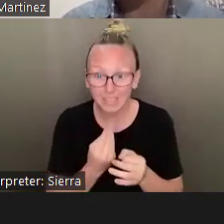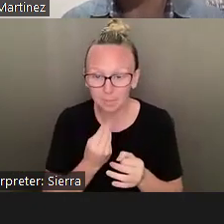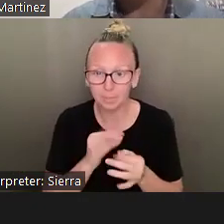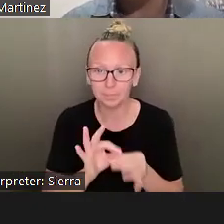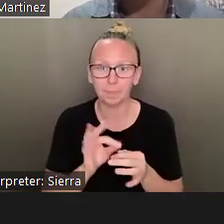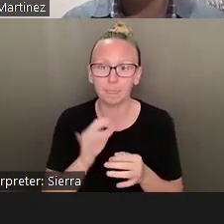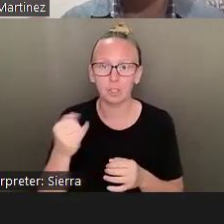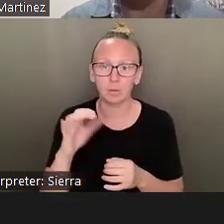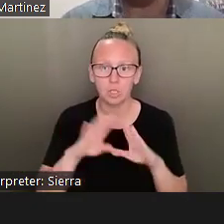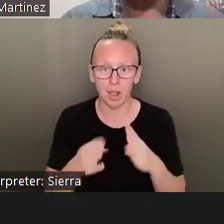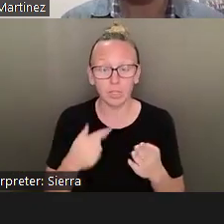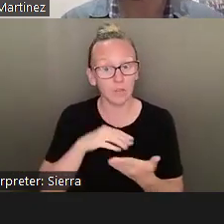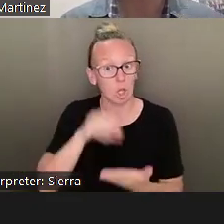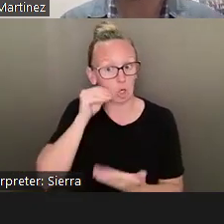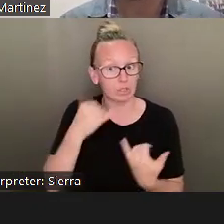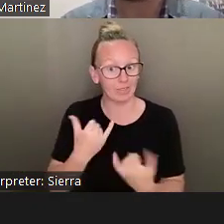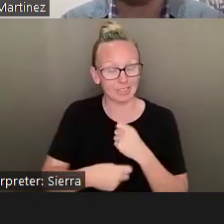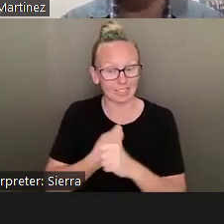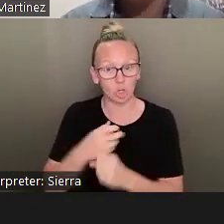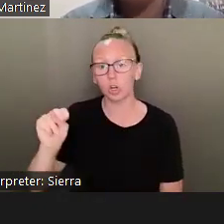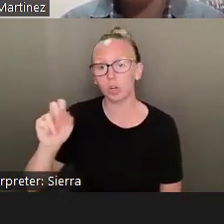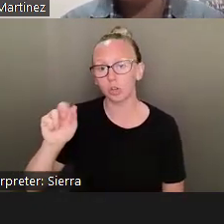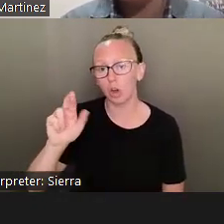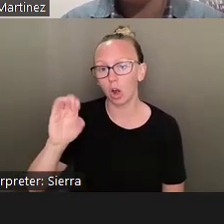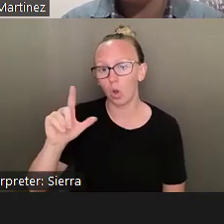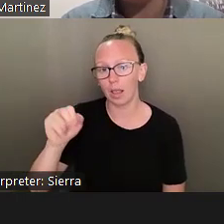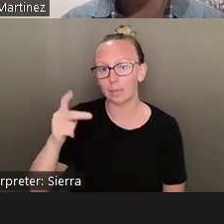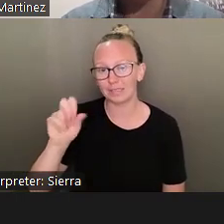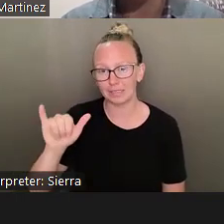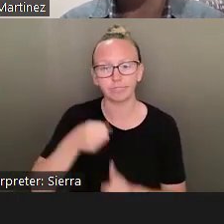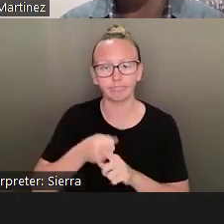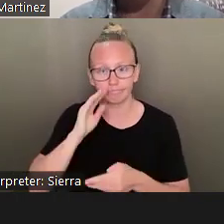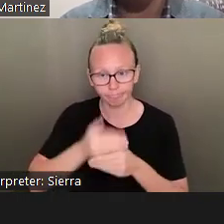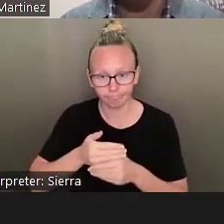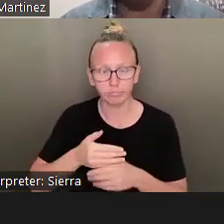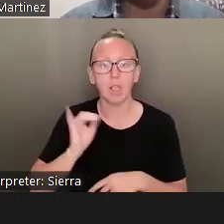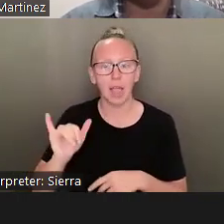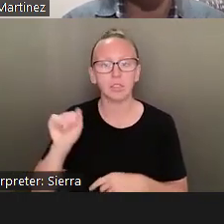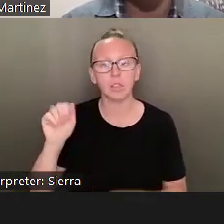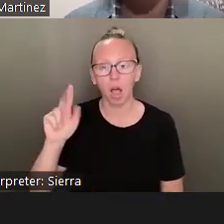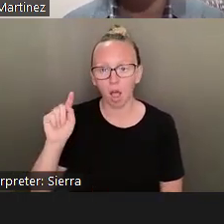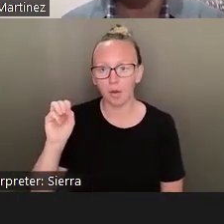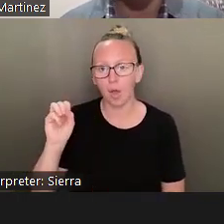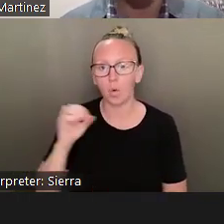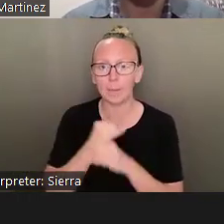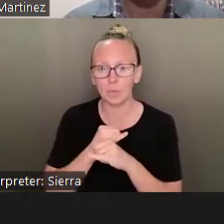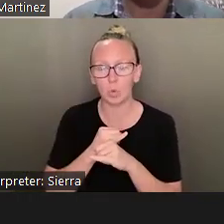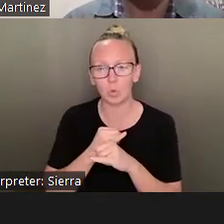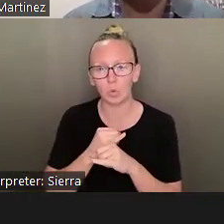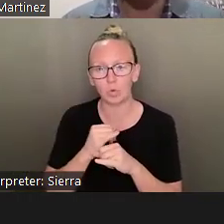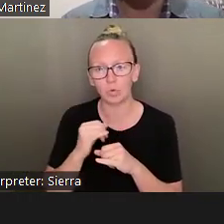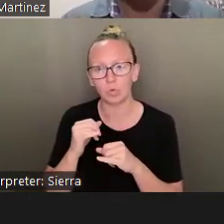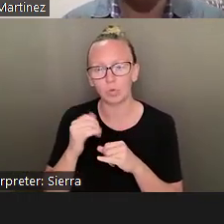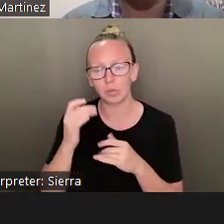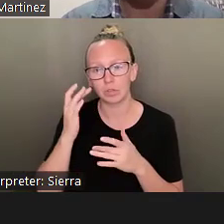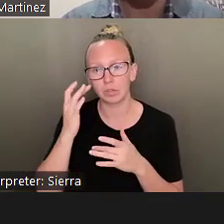that I have narcolepsy. And I have a kind of narcolepsy that is an autoimmune condition. So it exists because my